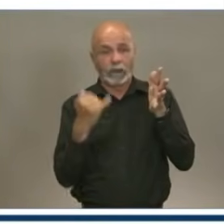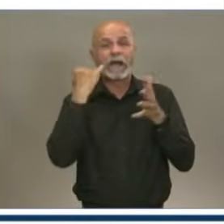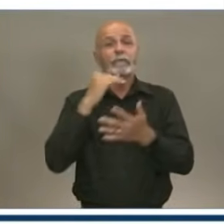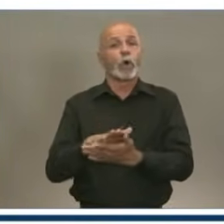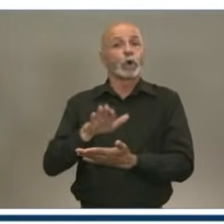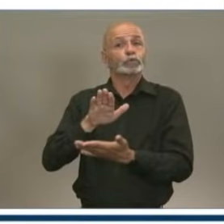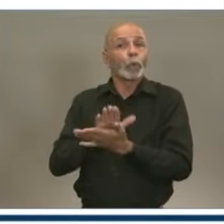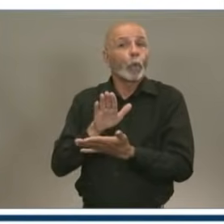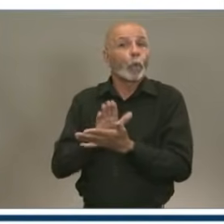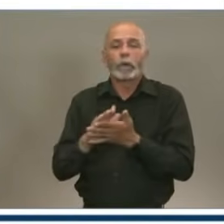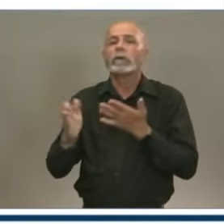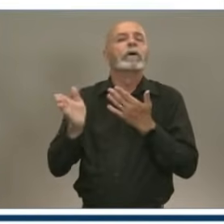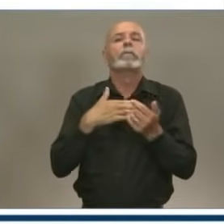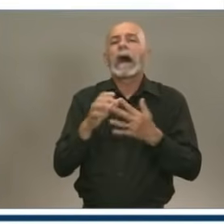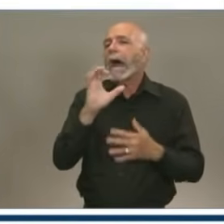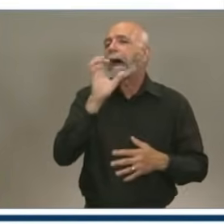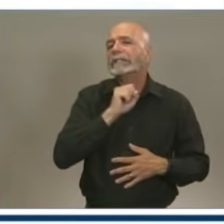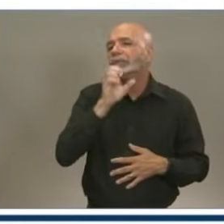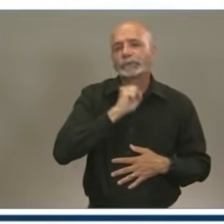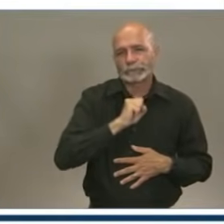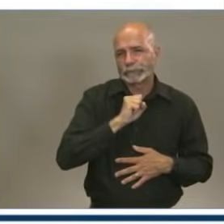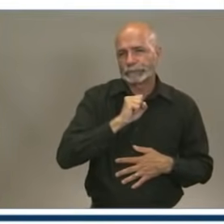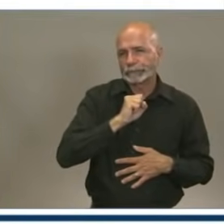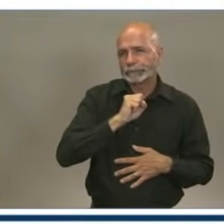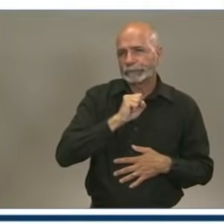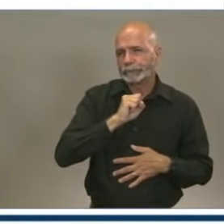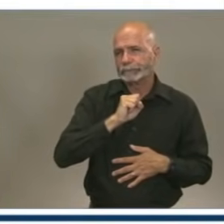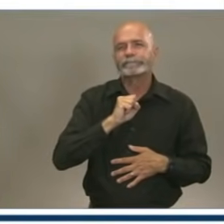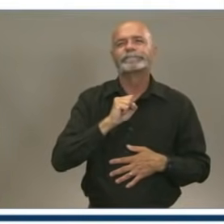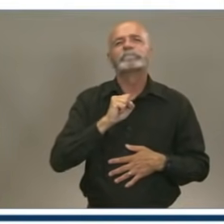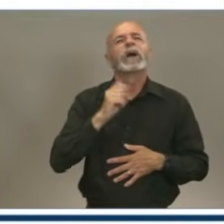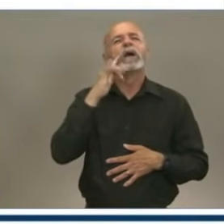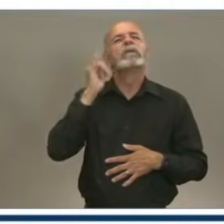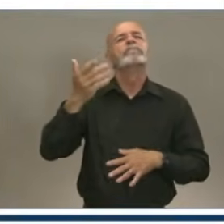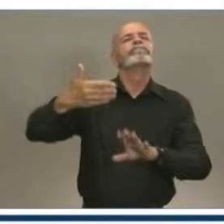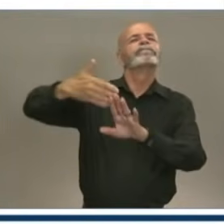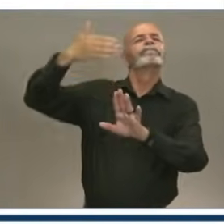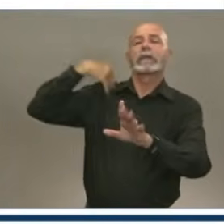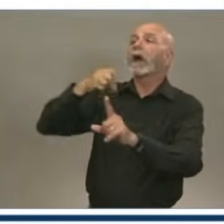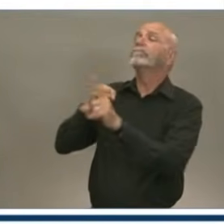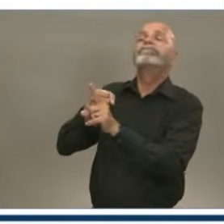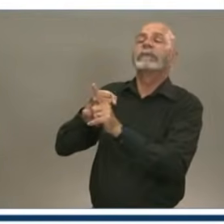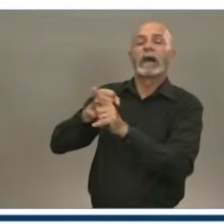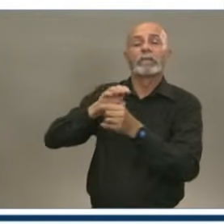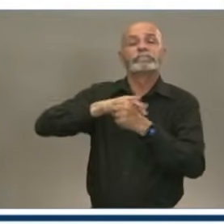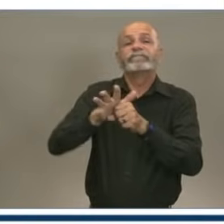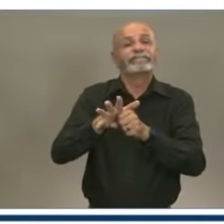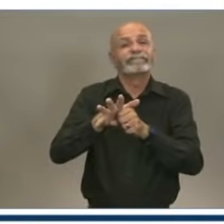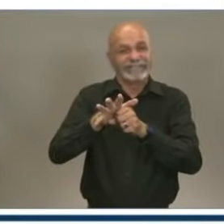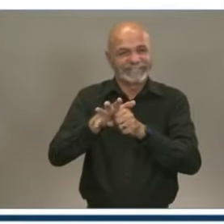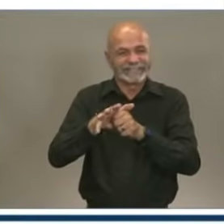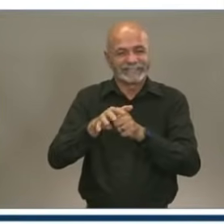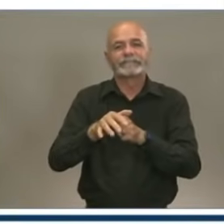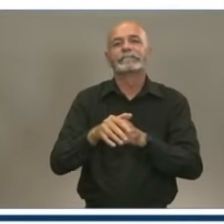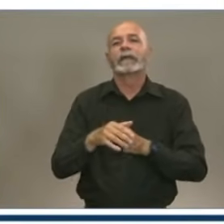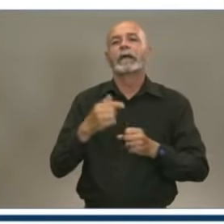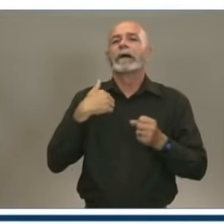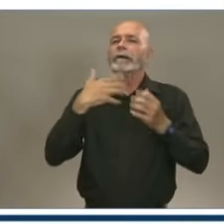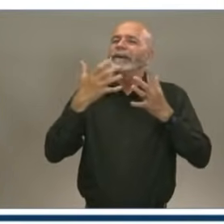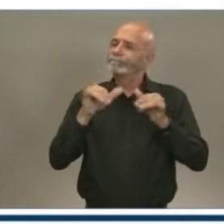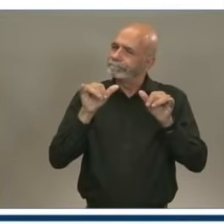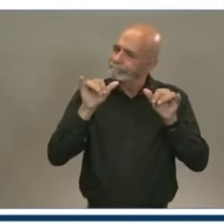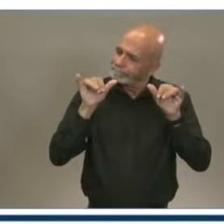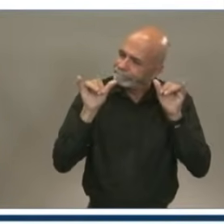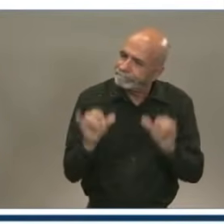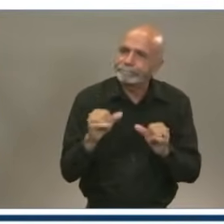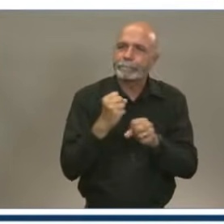age, look much more like school was before COVID hit. We still want to retain things like